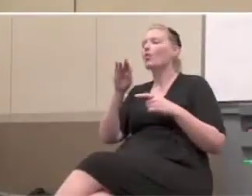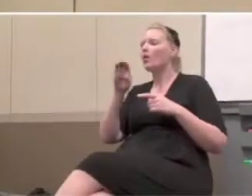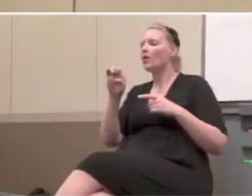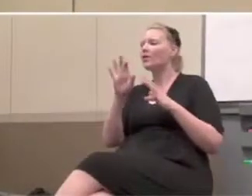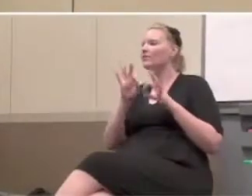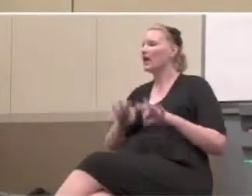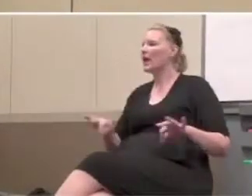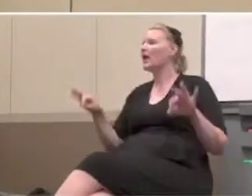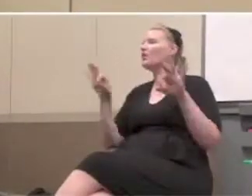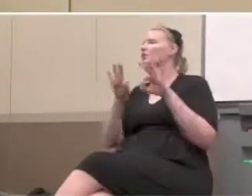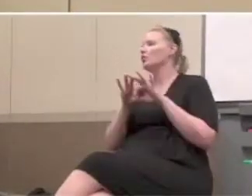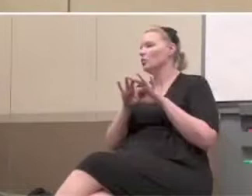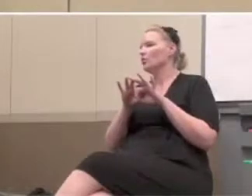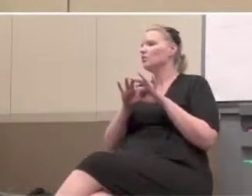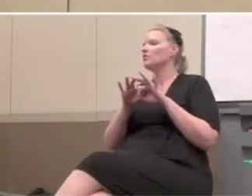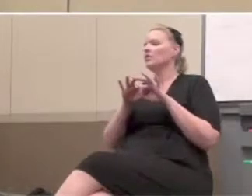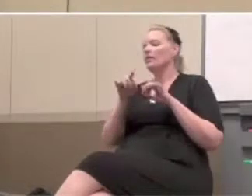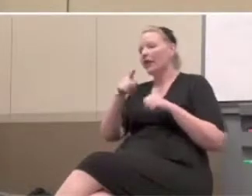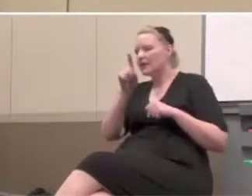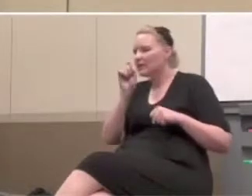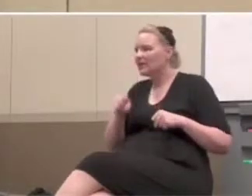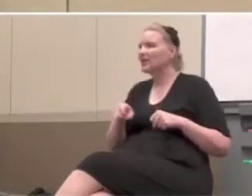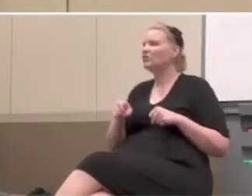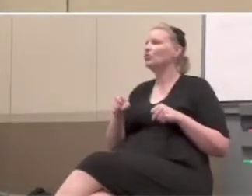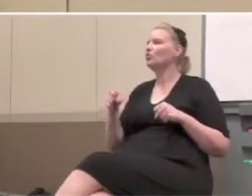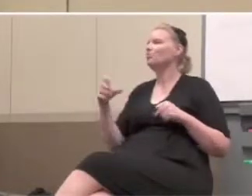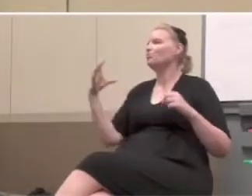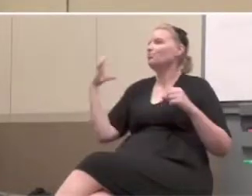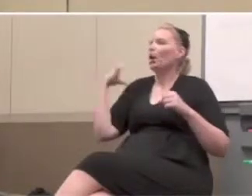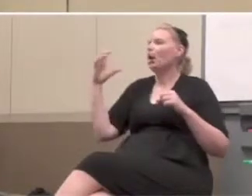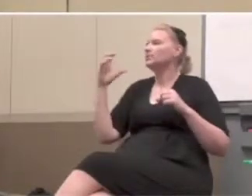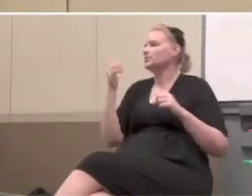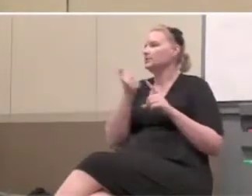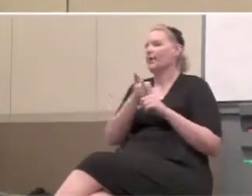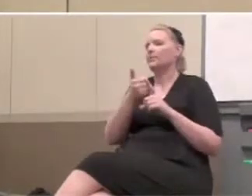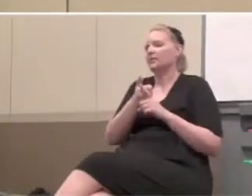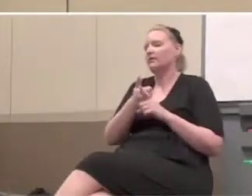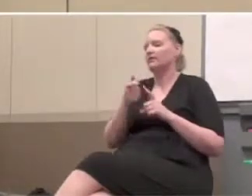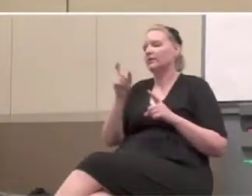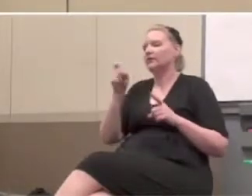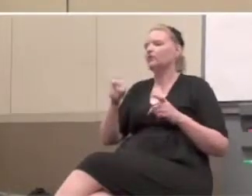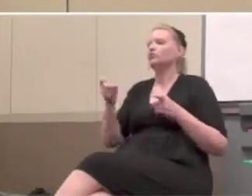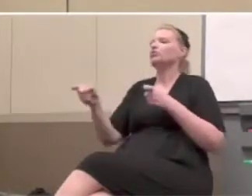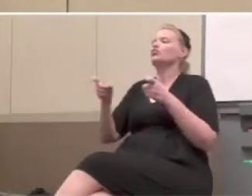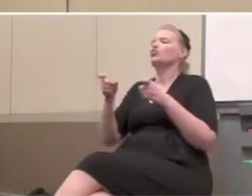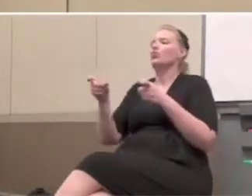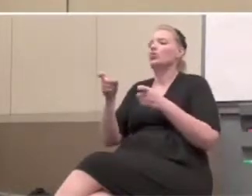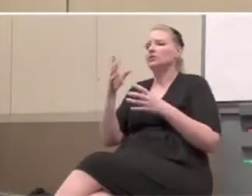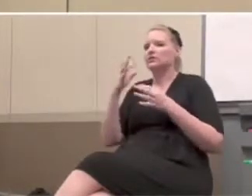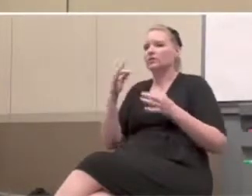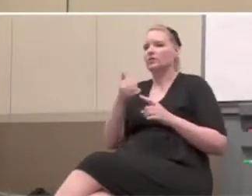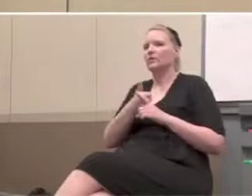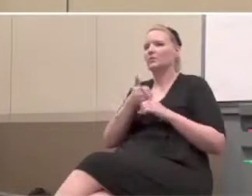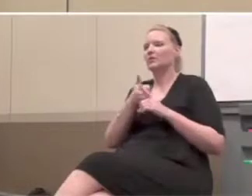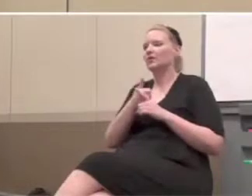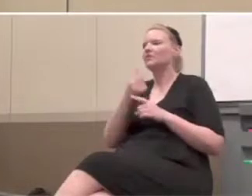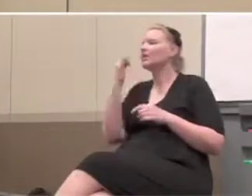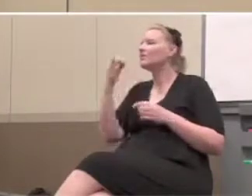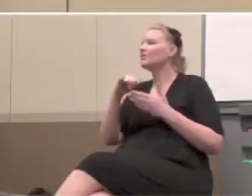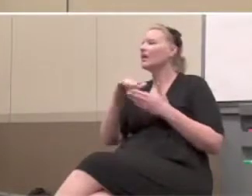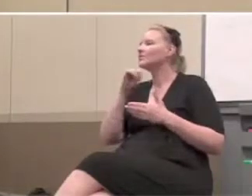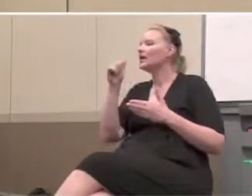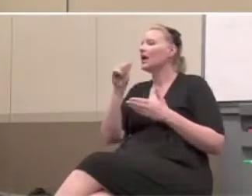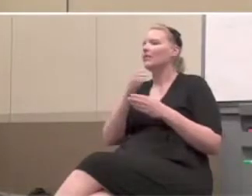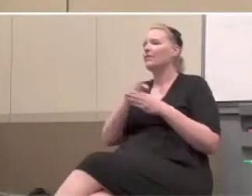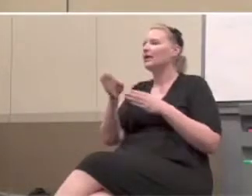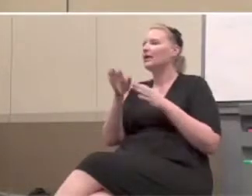play is the need to be able to call the shots themselves, self-control, self-determination. If that's not what the main value is that's at